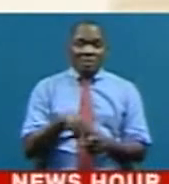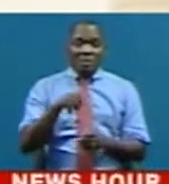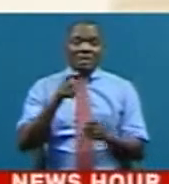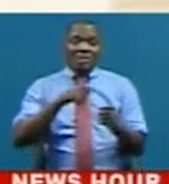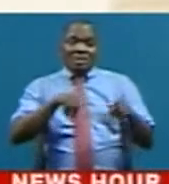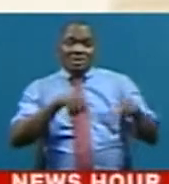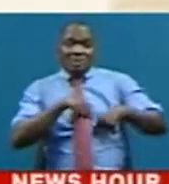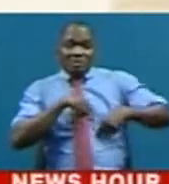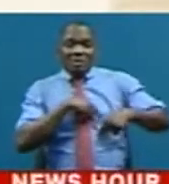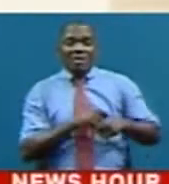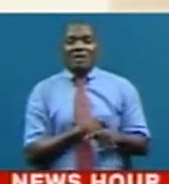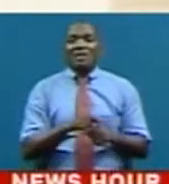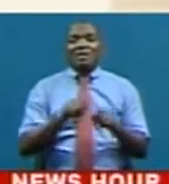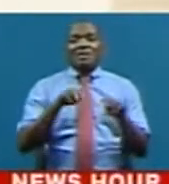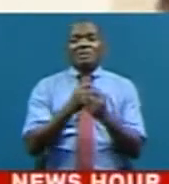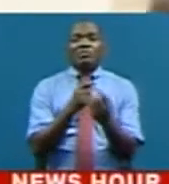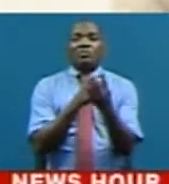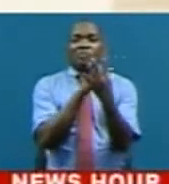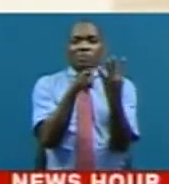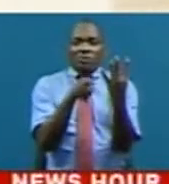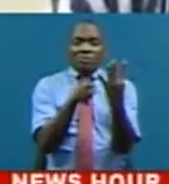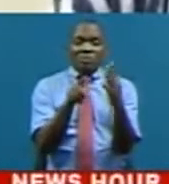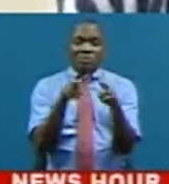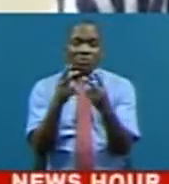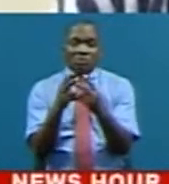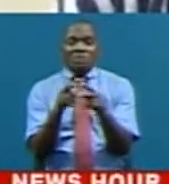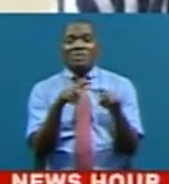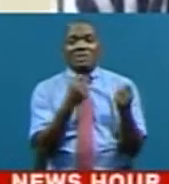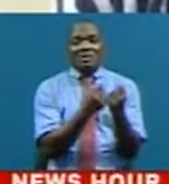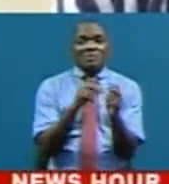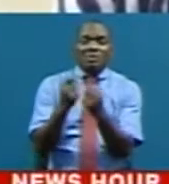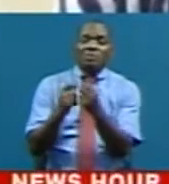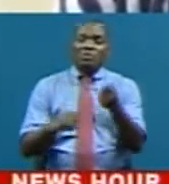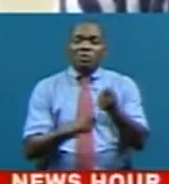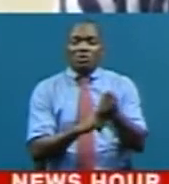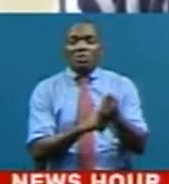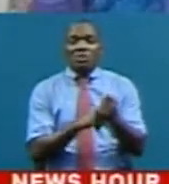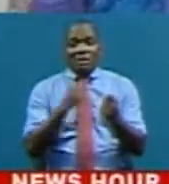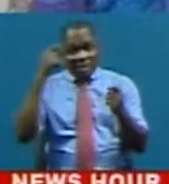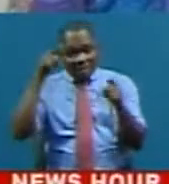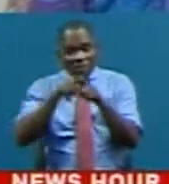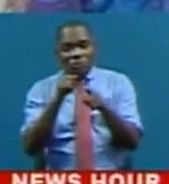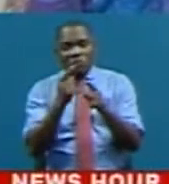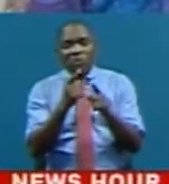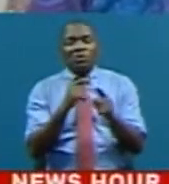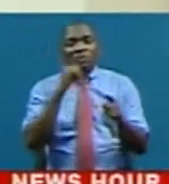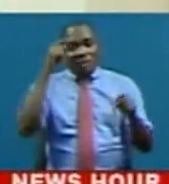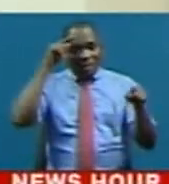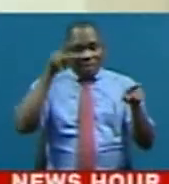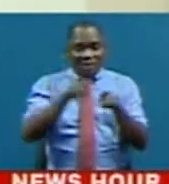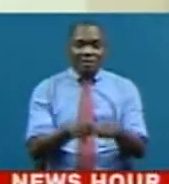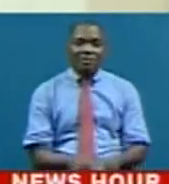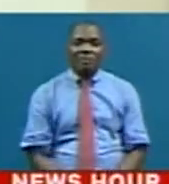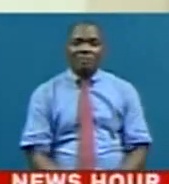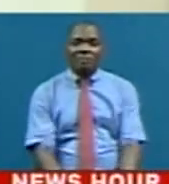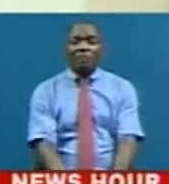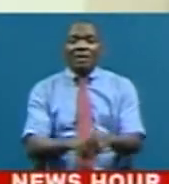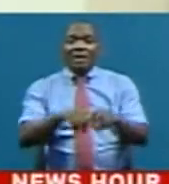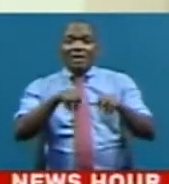BP debate is made up of four teams of two, with two teams supporting a motion and two teams